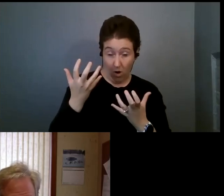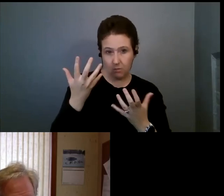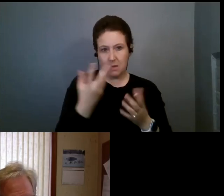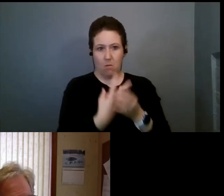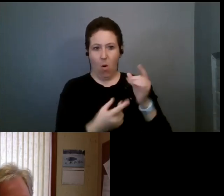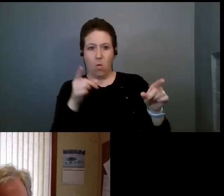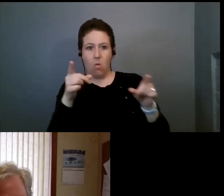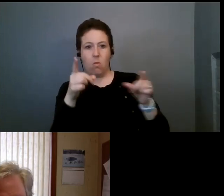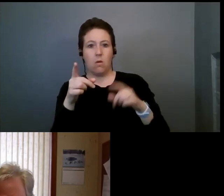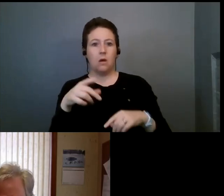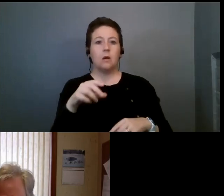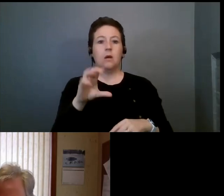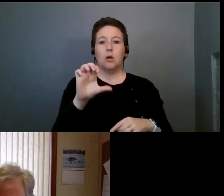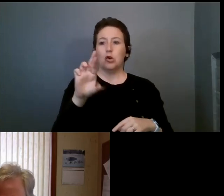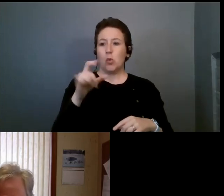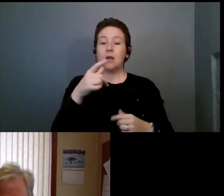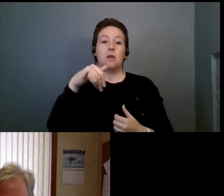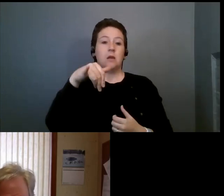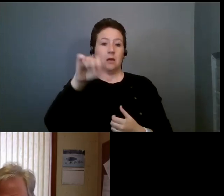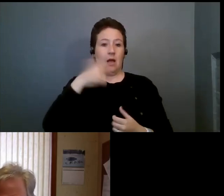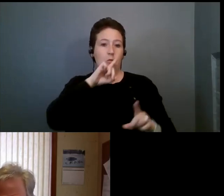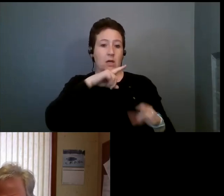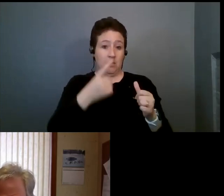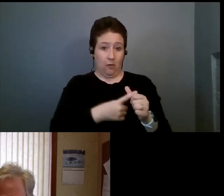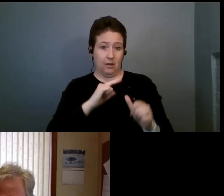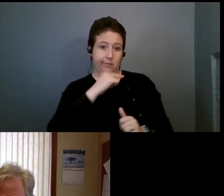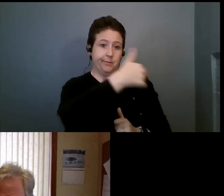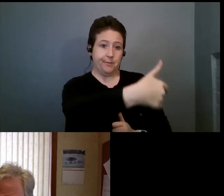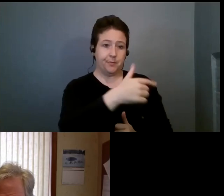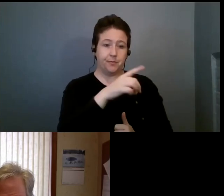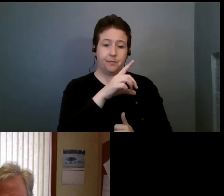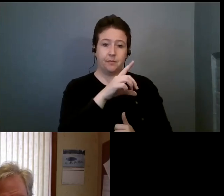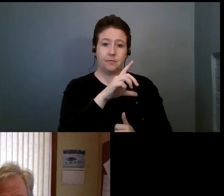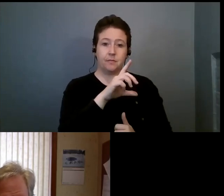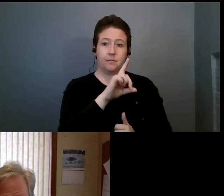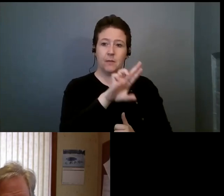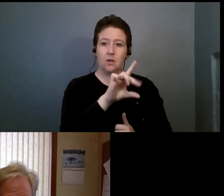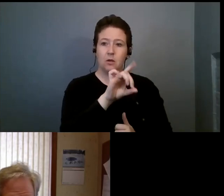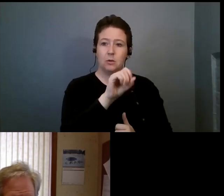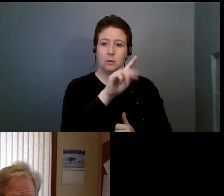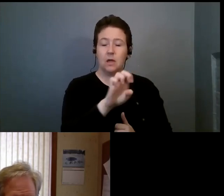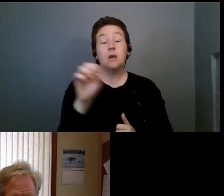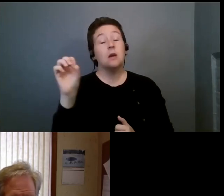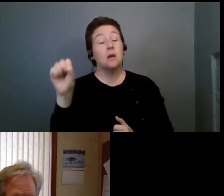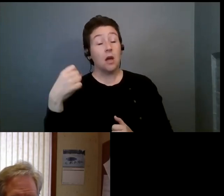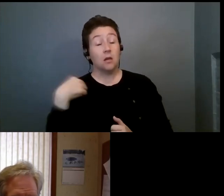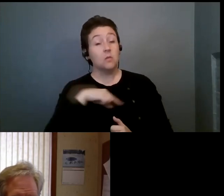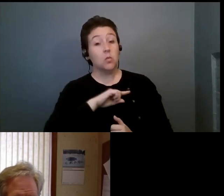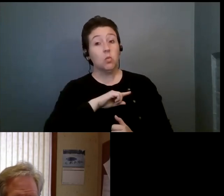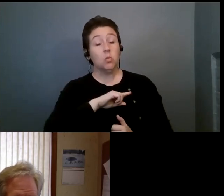you. Yes, I'll answer that first, and then I'll yield to Chancellor Doucette. But yes, we are